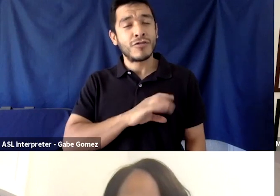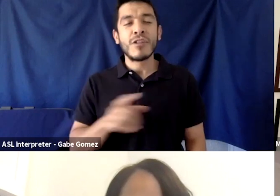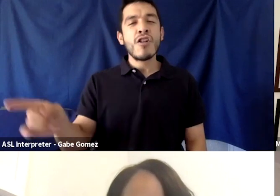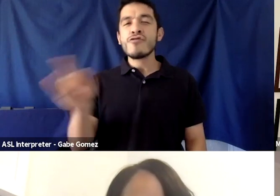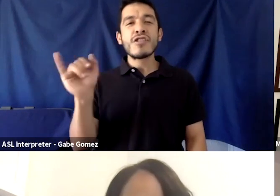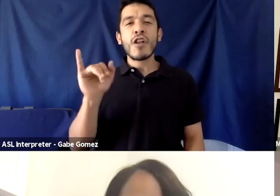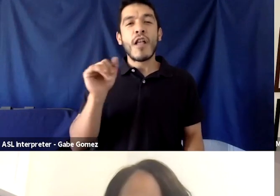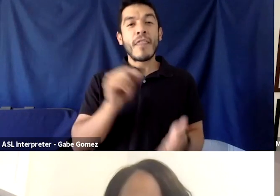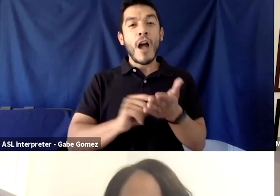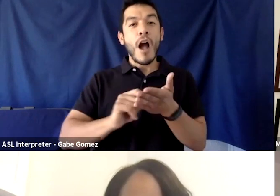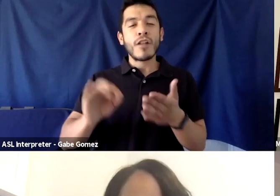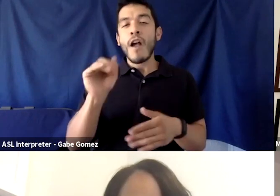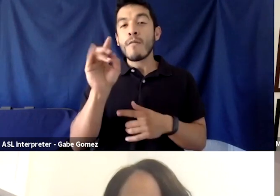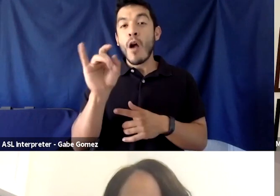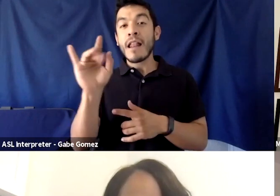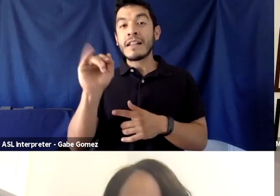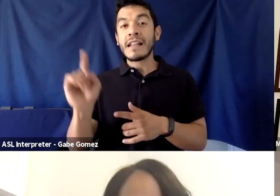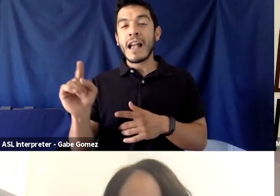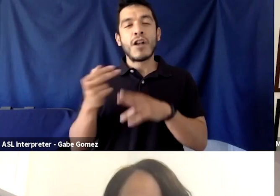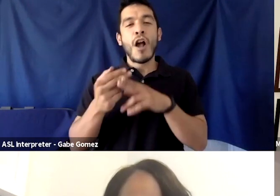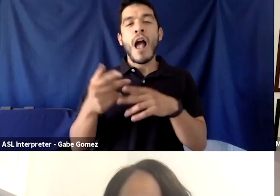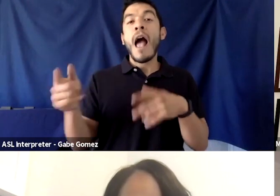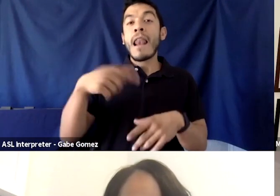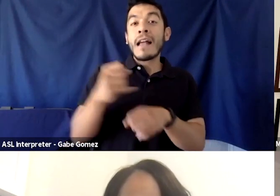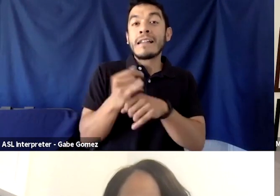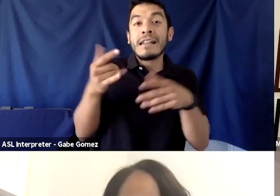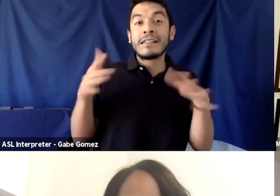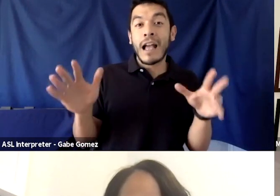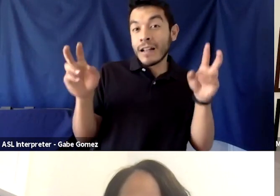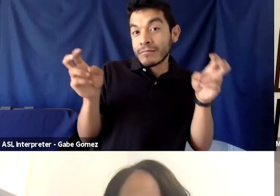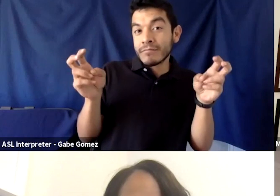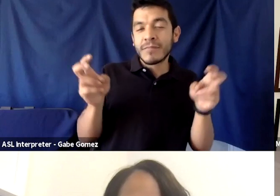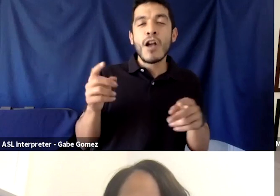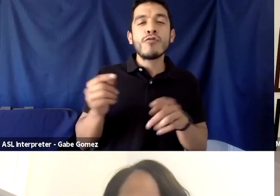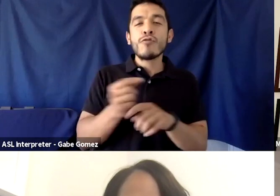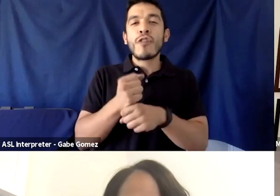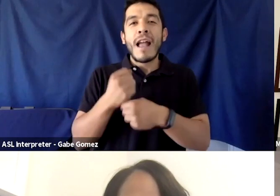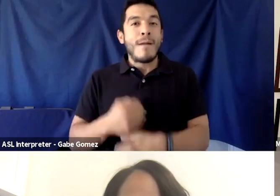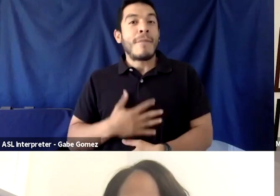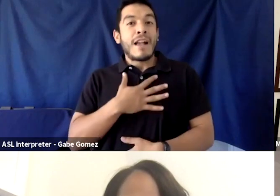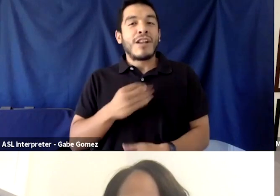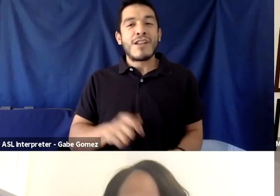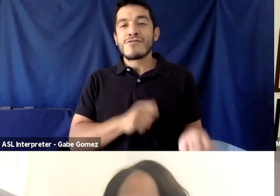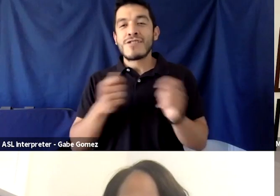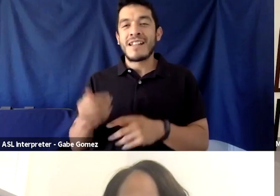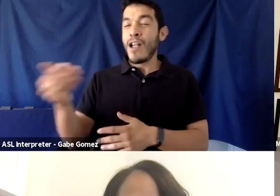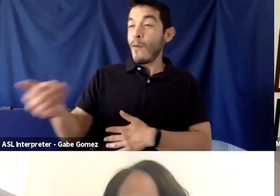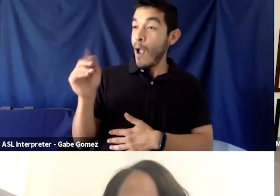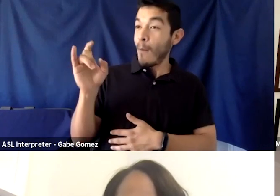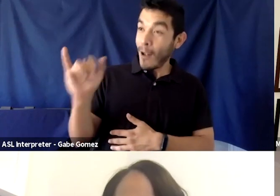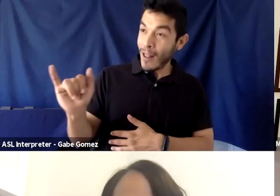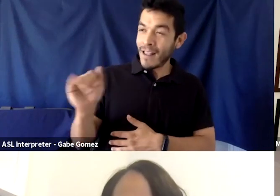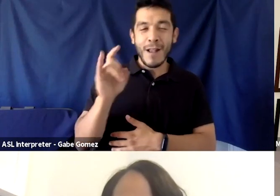It Done, to teach kids to use their passion to create change. Welcome, Marley. Hi,